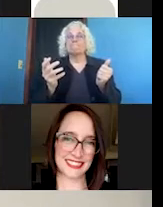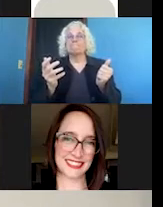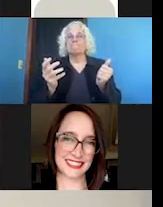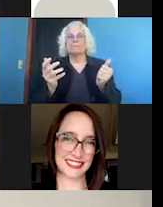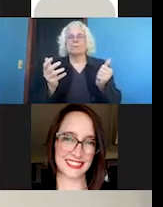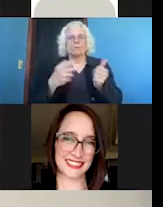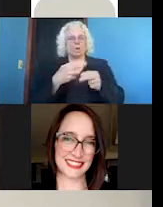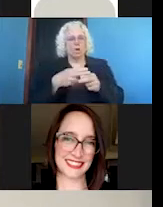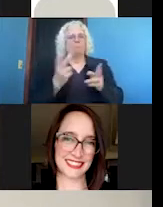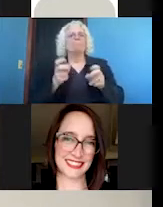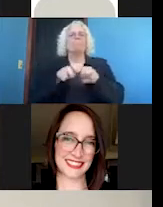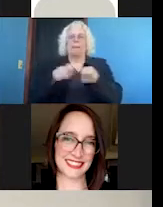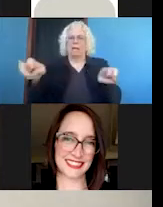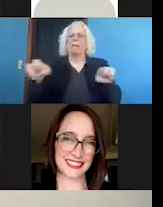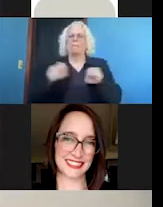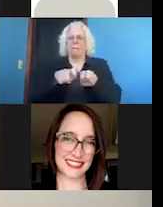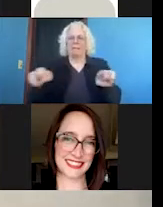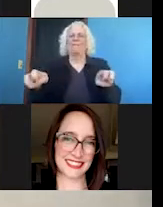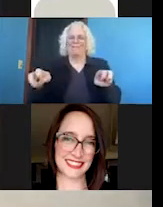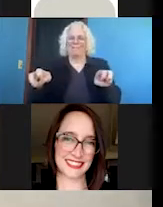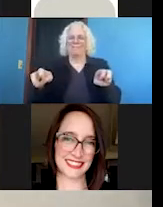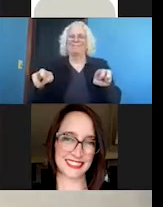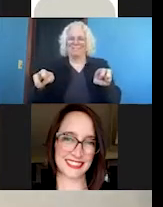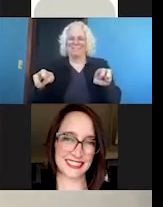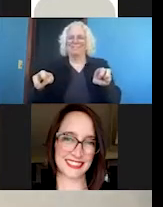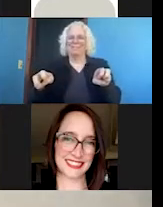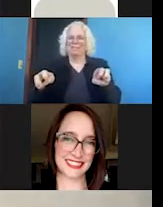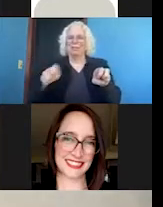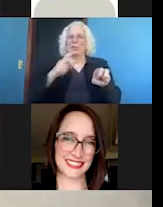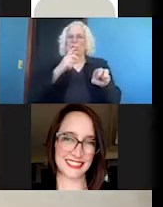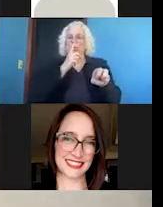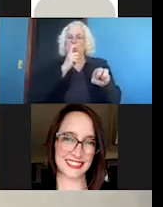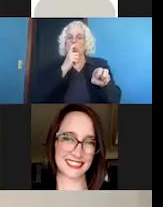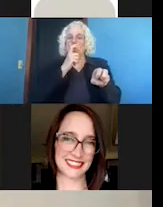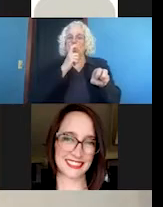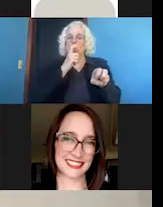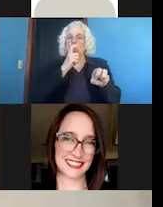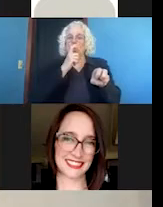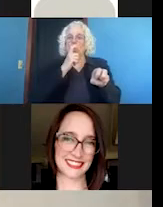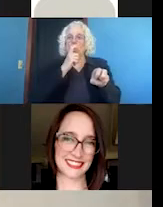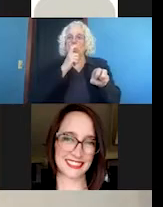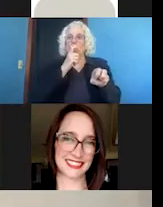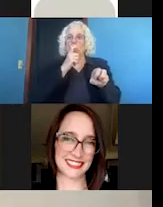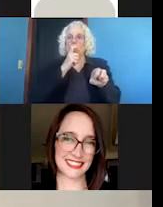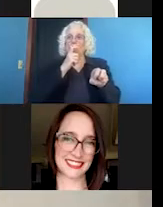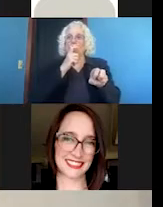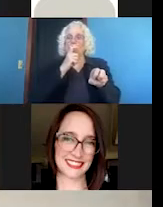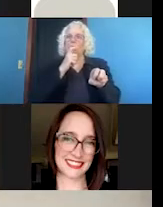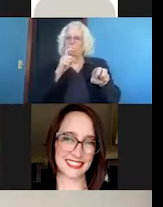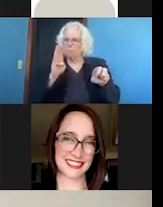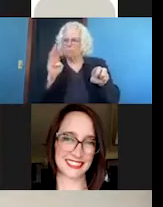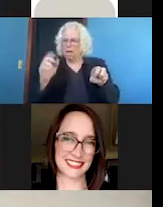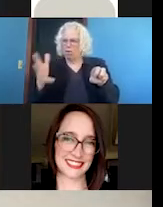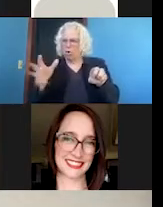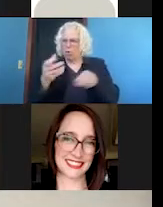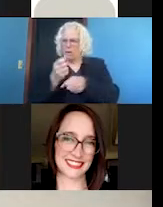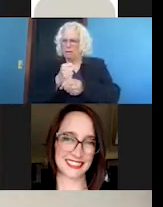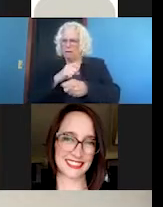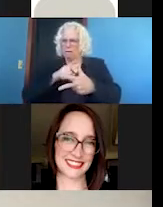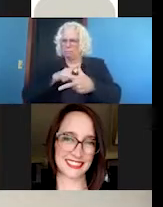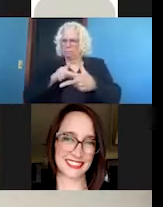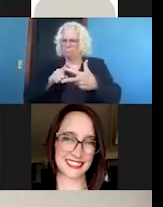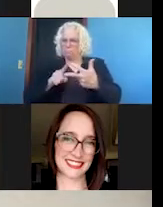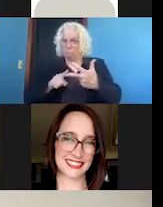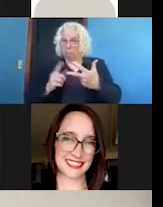into our panel. So you've got, I think, bio information on all three of our